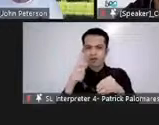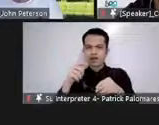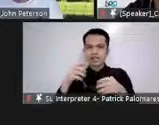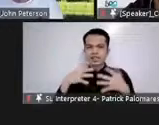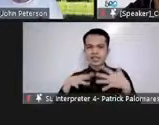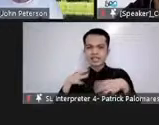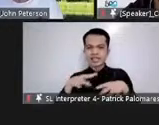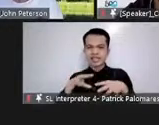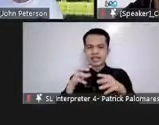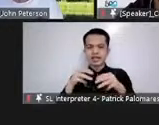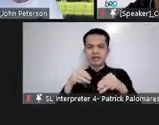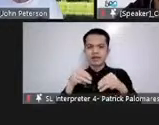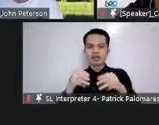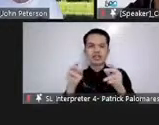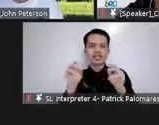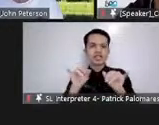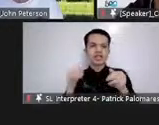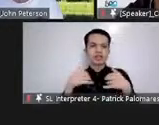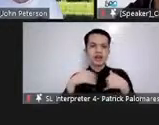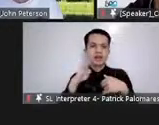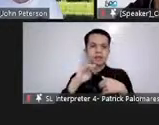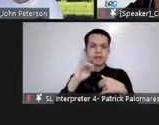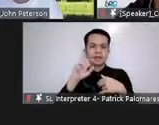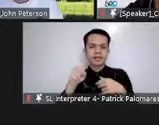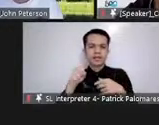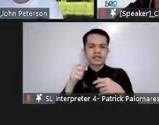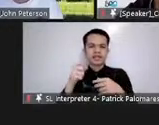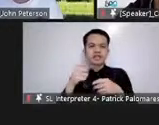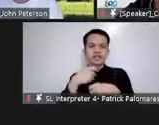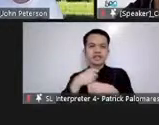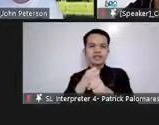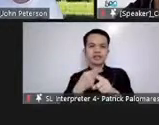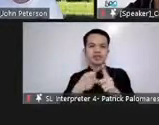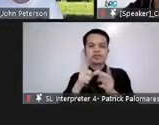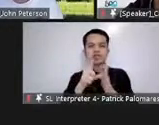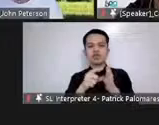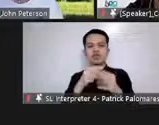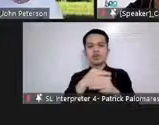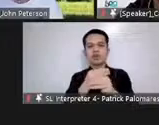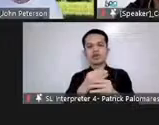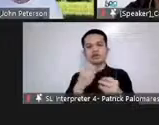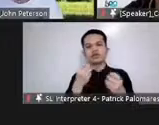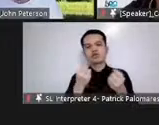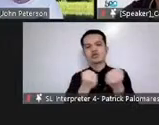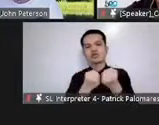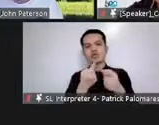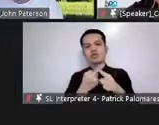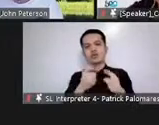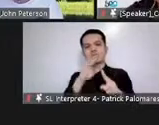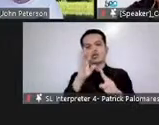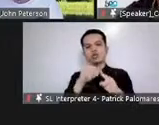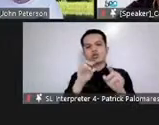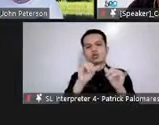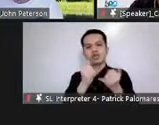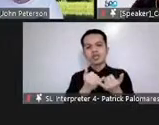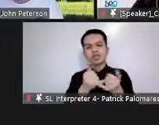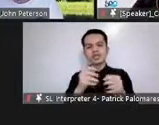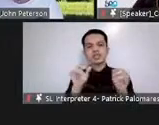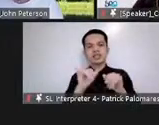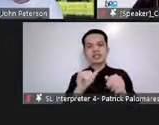market. There are also bills being crafted by lawmakers supported by the cultural agencies, the